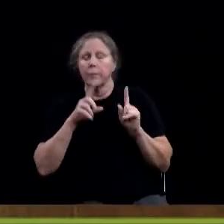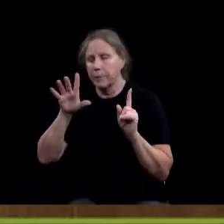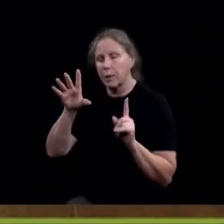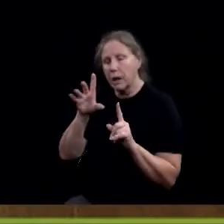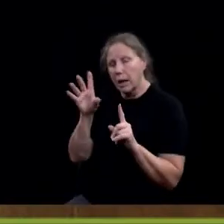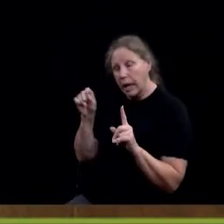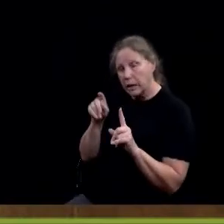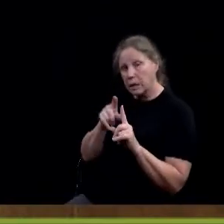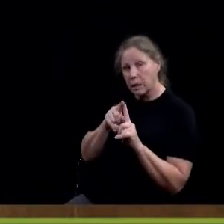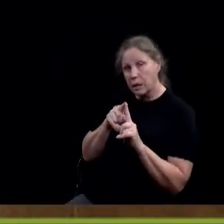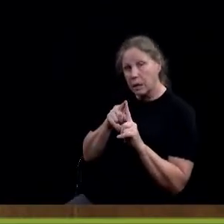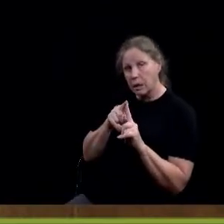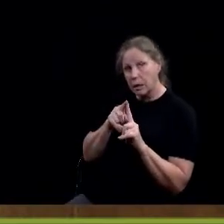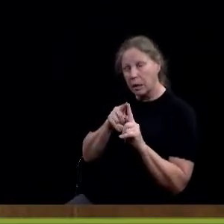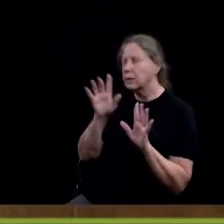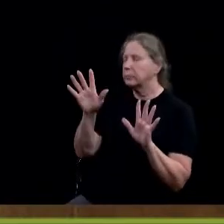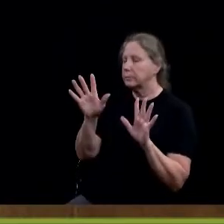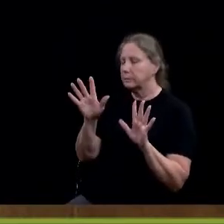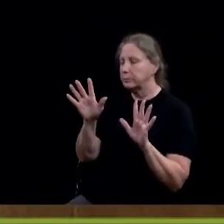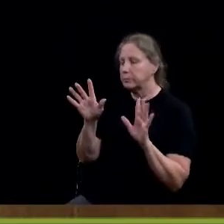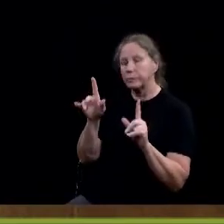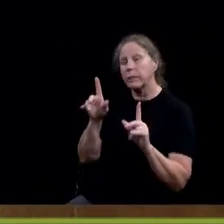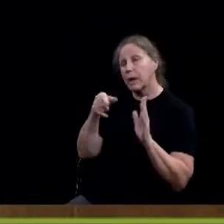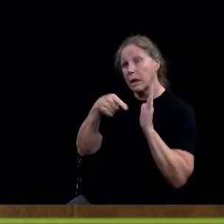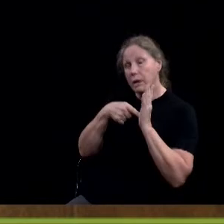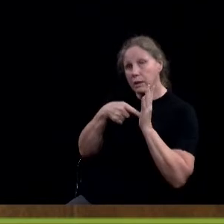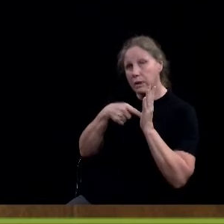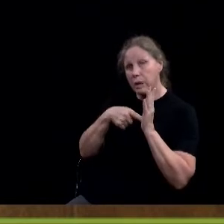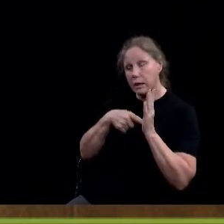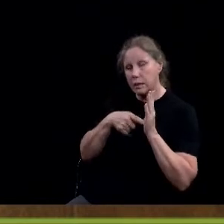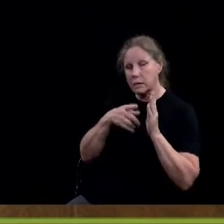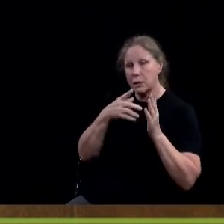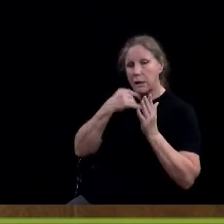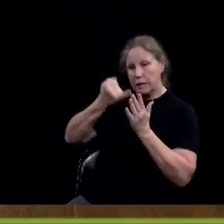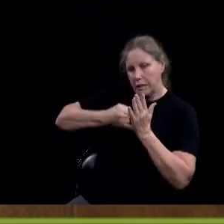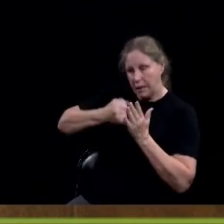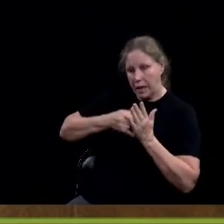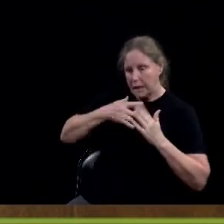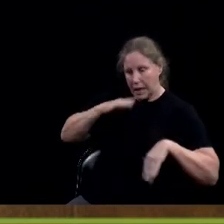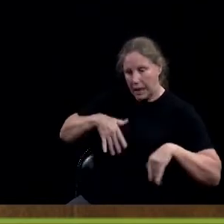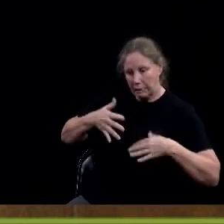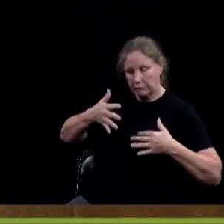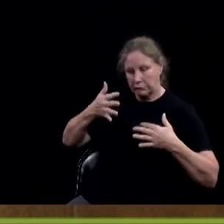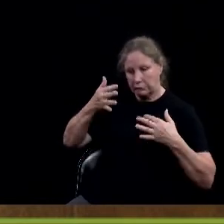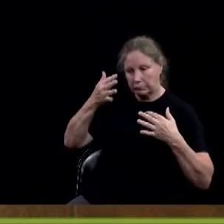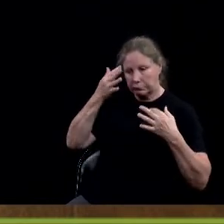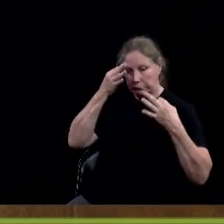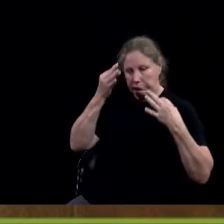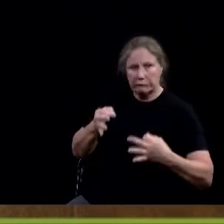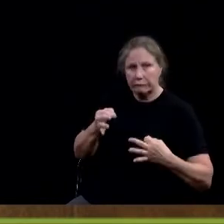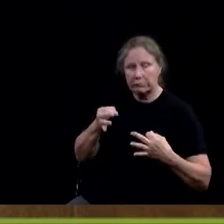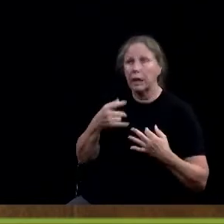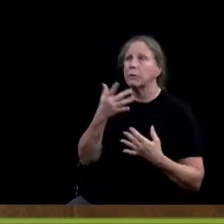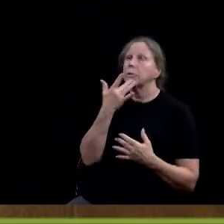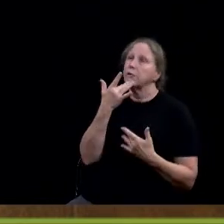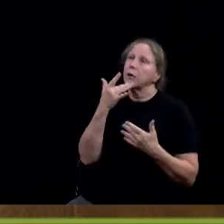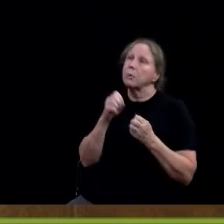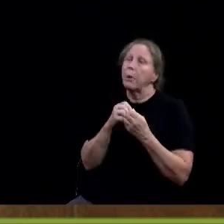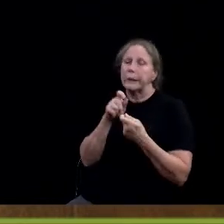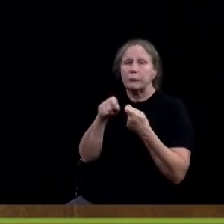just being platted still, it's not a defined term. I guess I'd rather have that. What does being platted mean? That